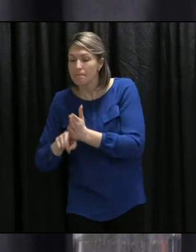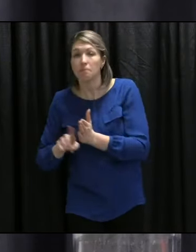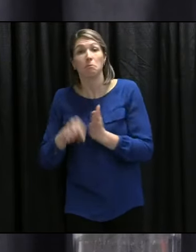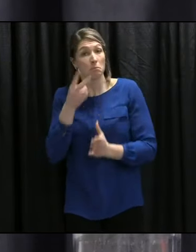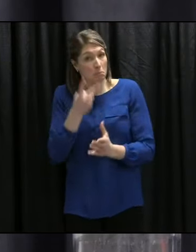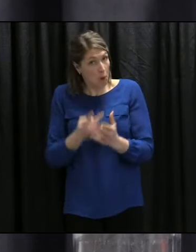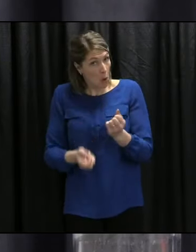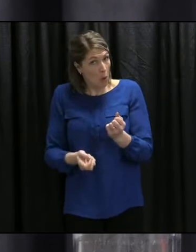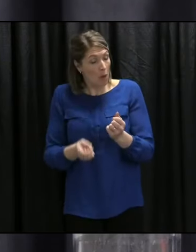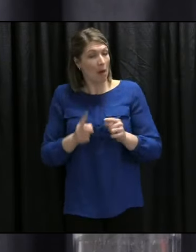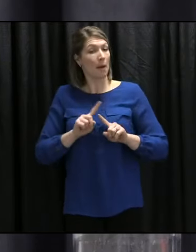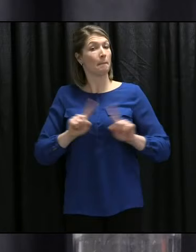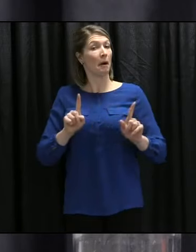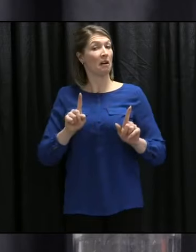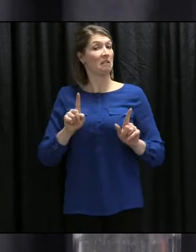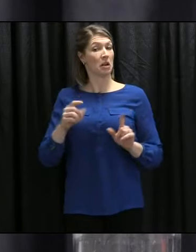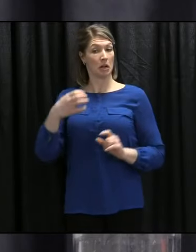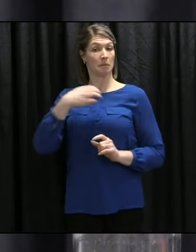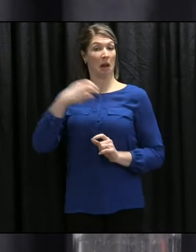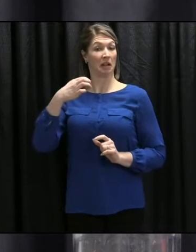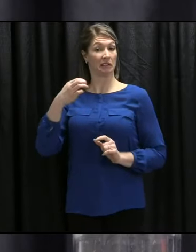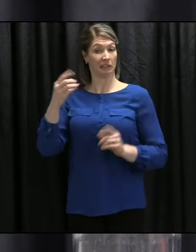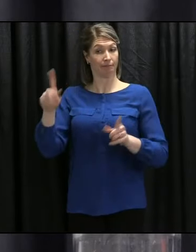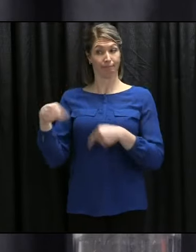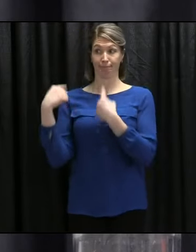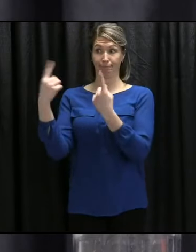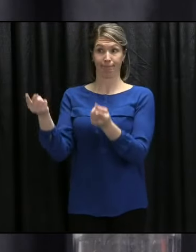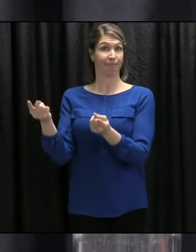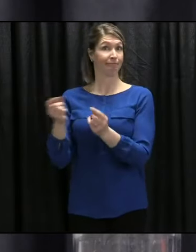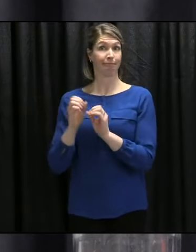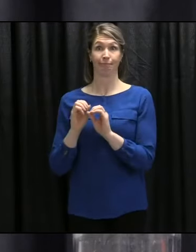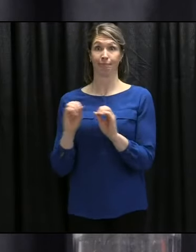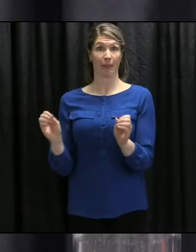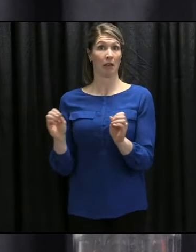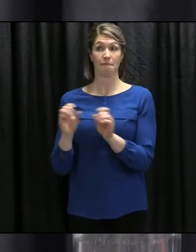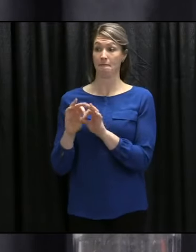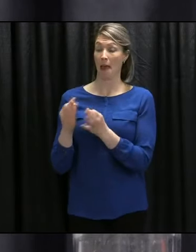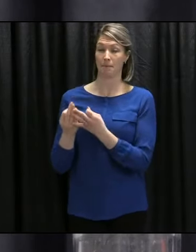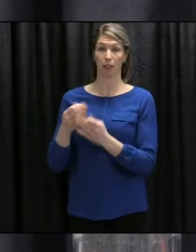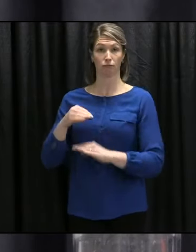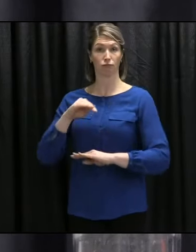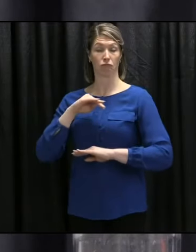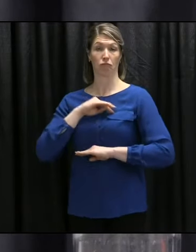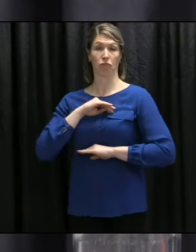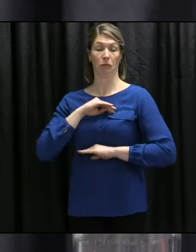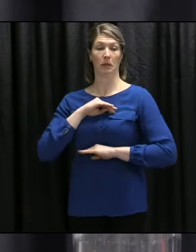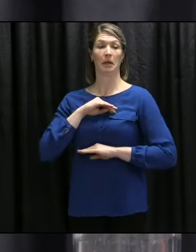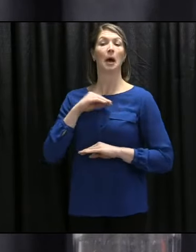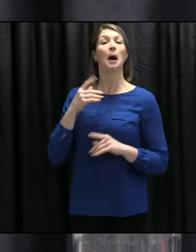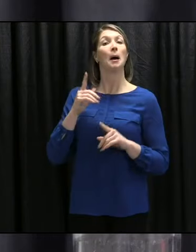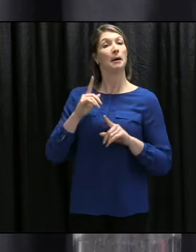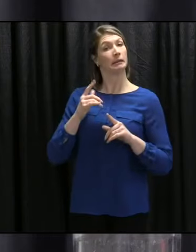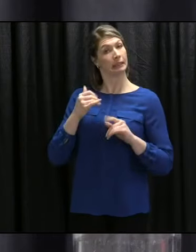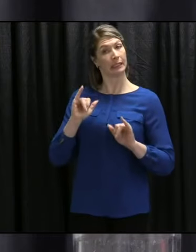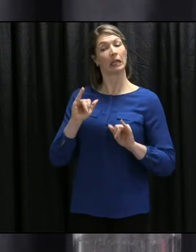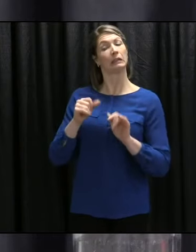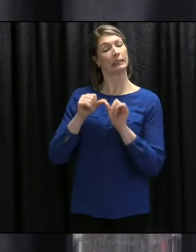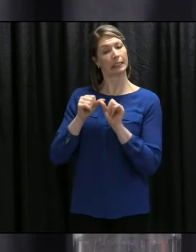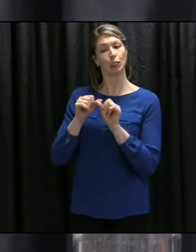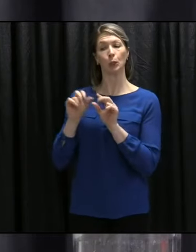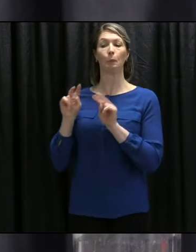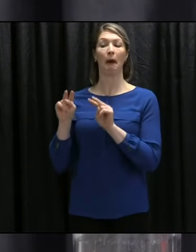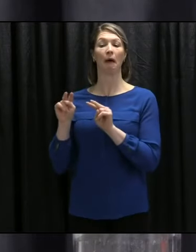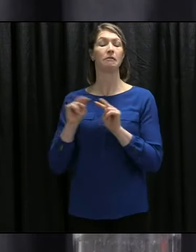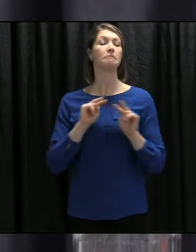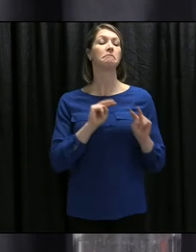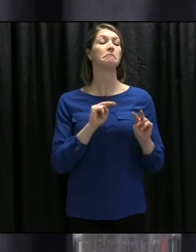home residents or their families that there are any significant areas of concern that are being overlooked. So I think we may